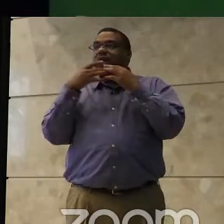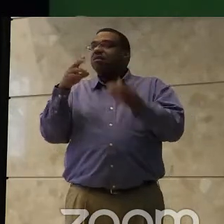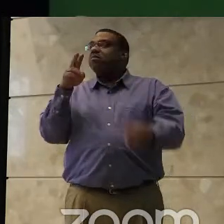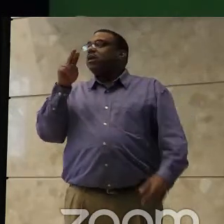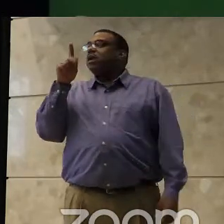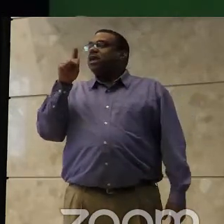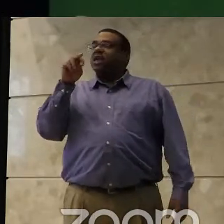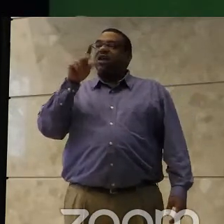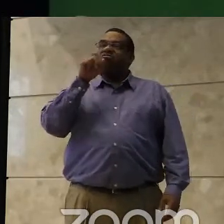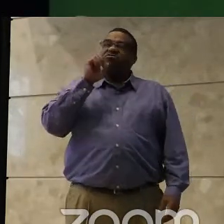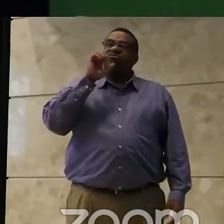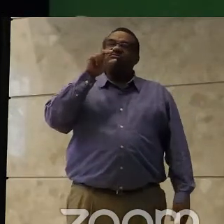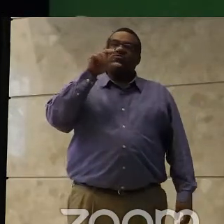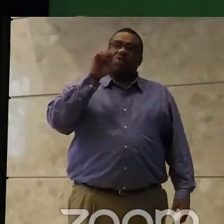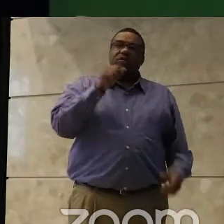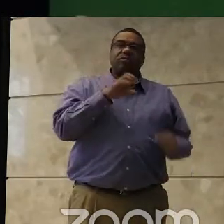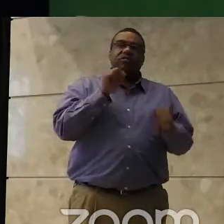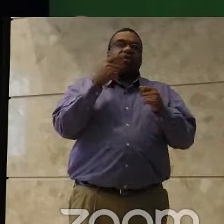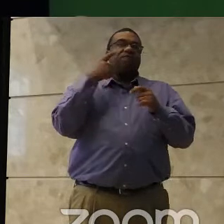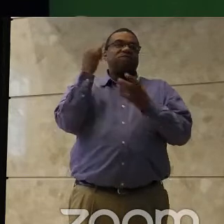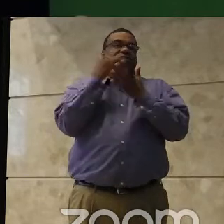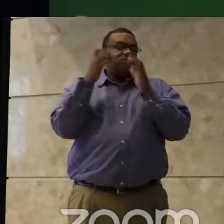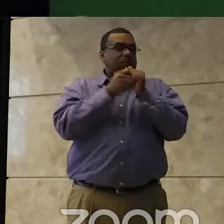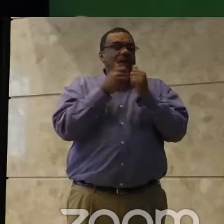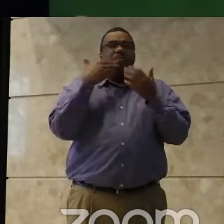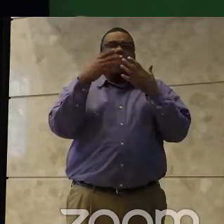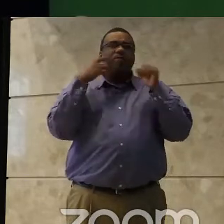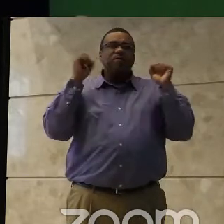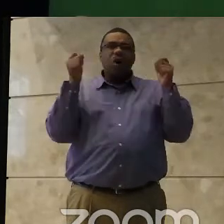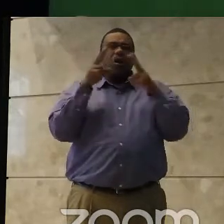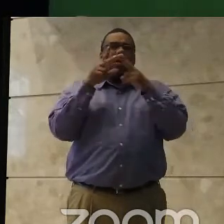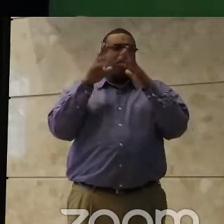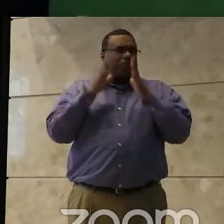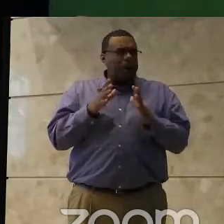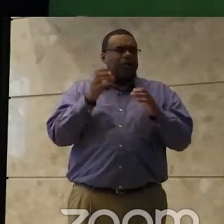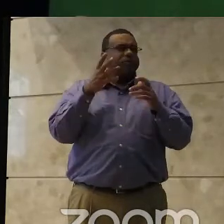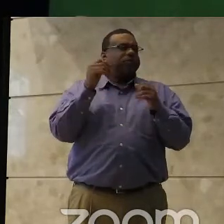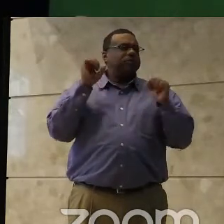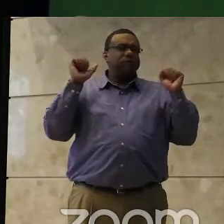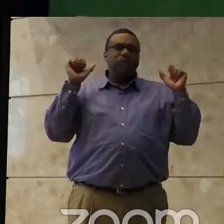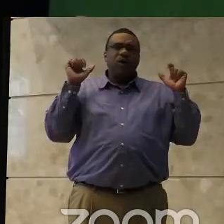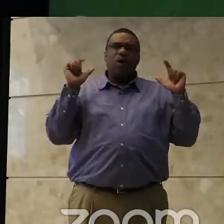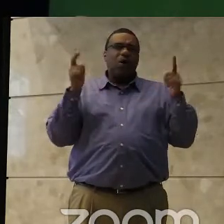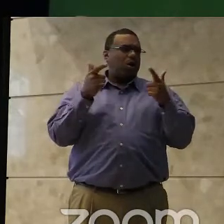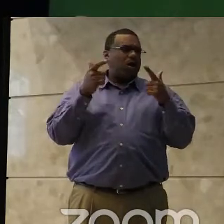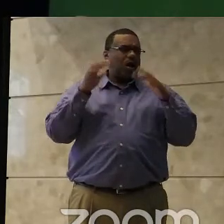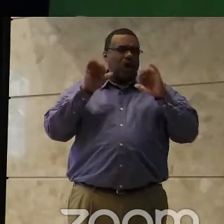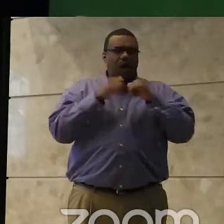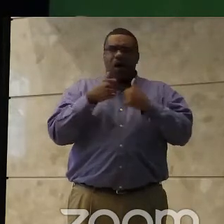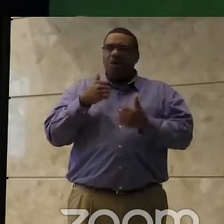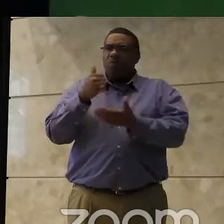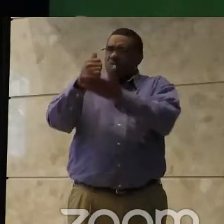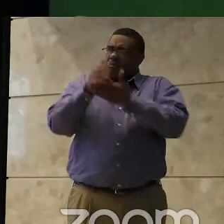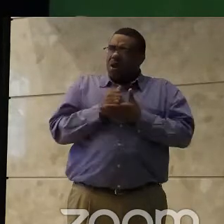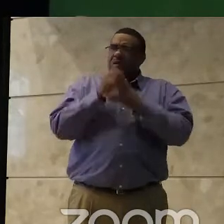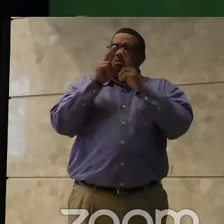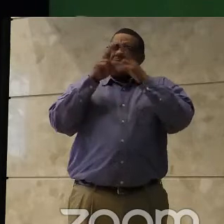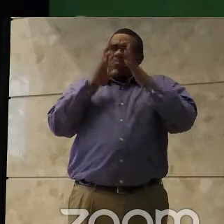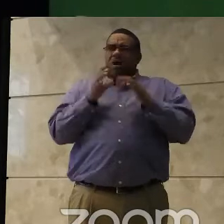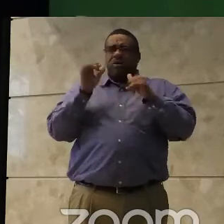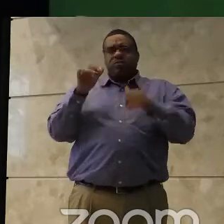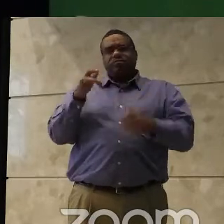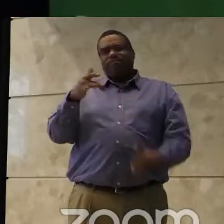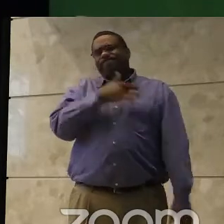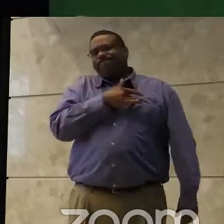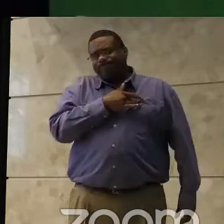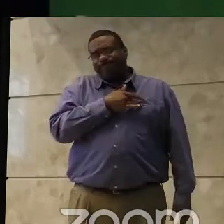the artwork. Thank you to all of our partners this year for all the ways that you've partnered. Our heartfelt appreciation